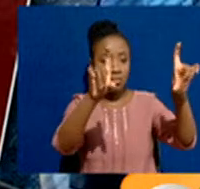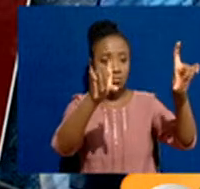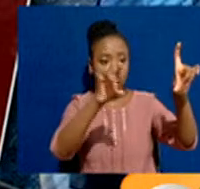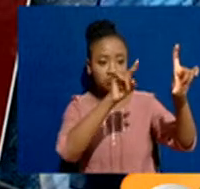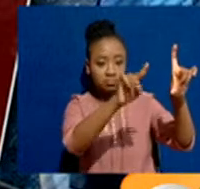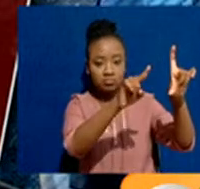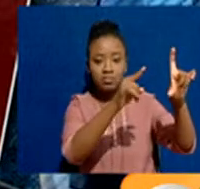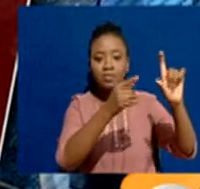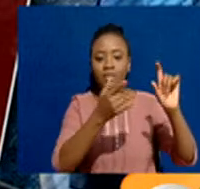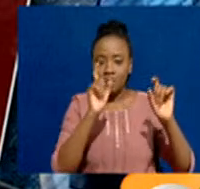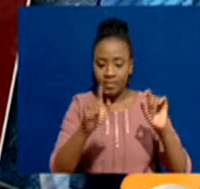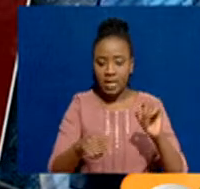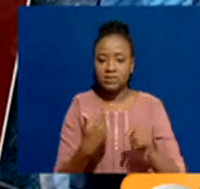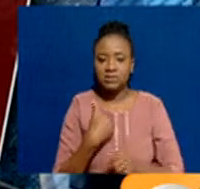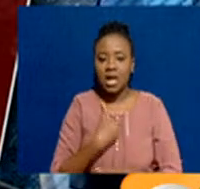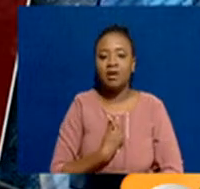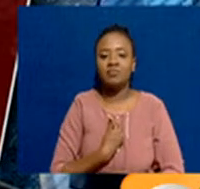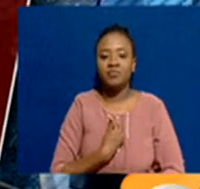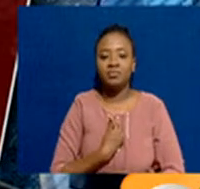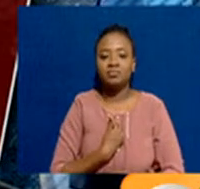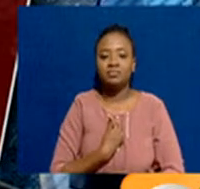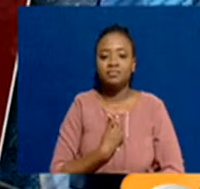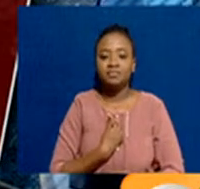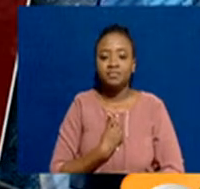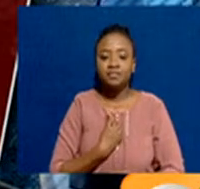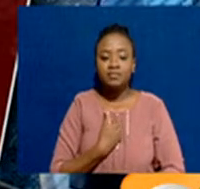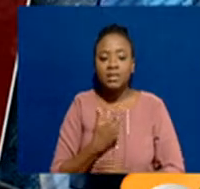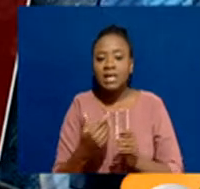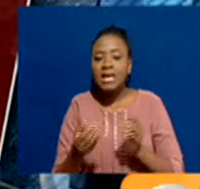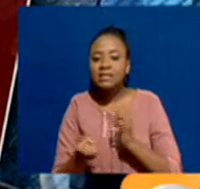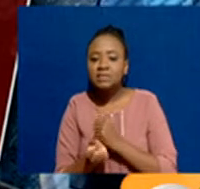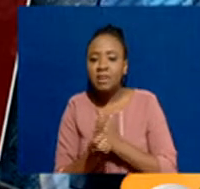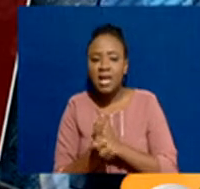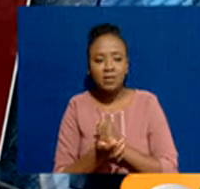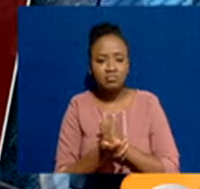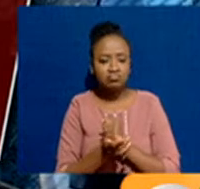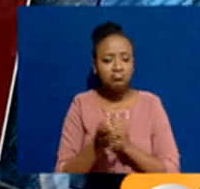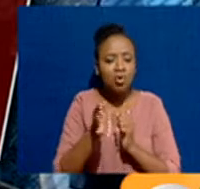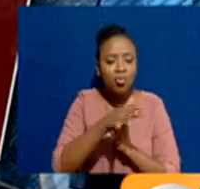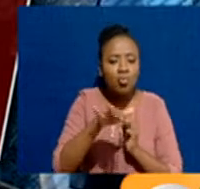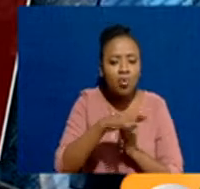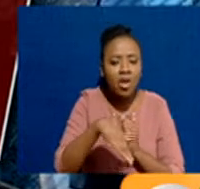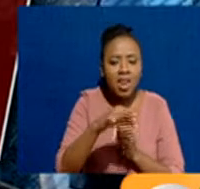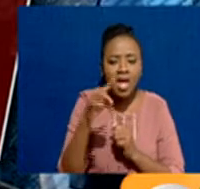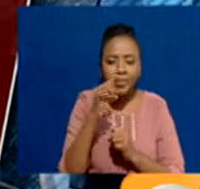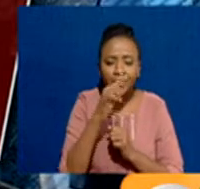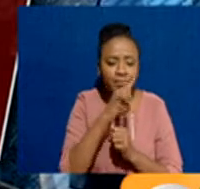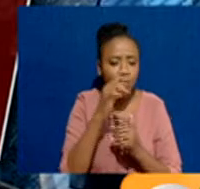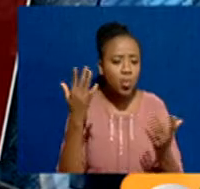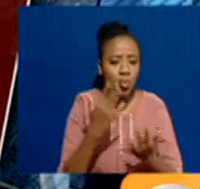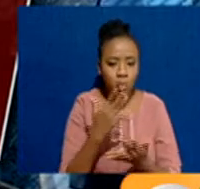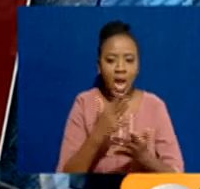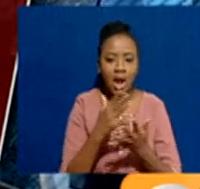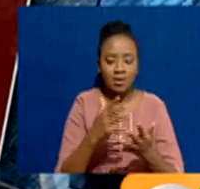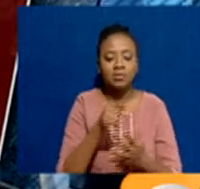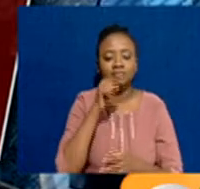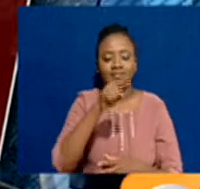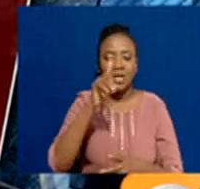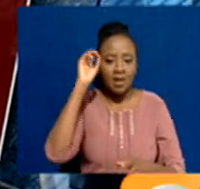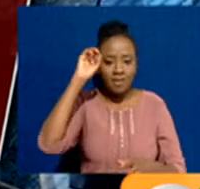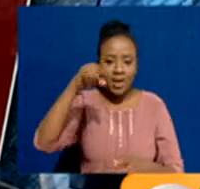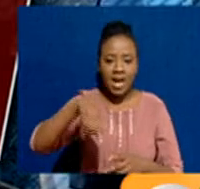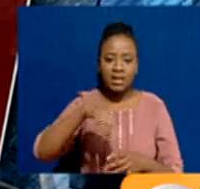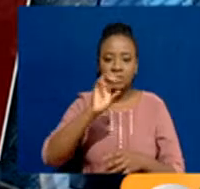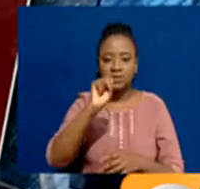Safety and Transport Authority, NTSA, to include the dangerous section as a black spot and install speed detection cameras in